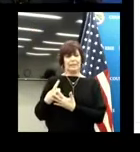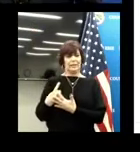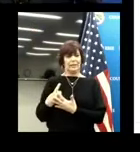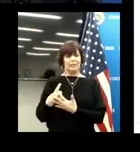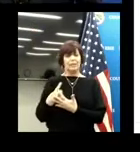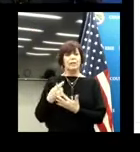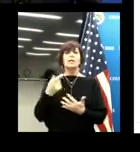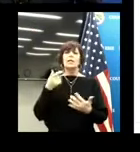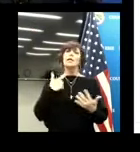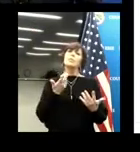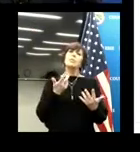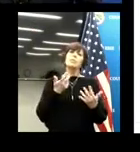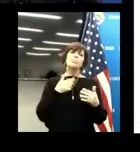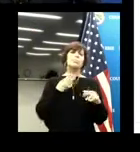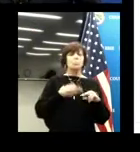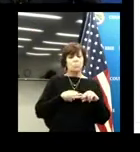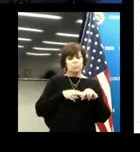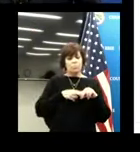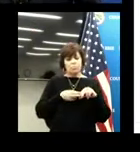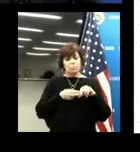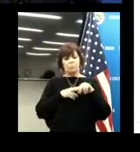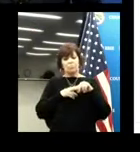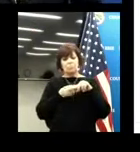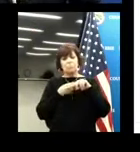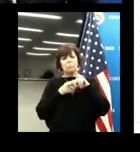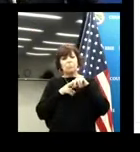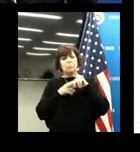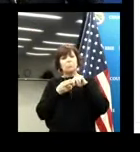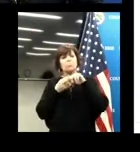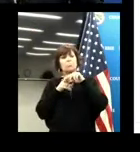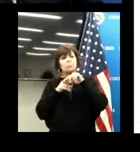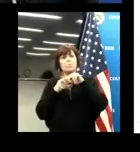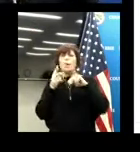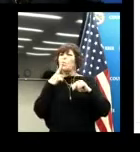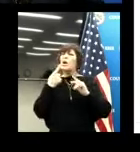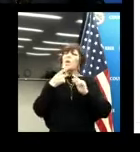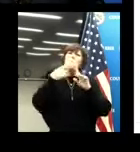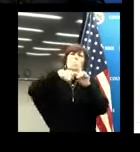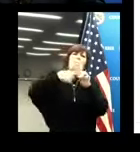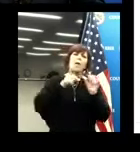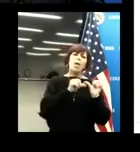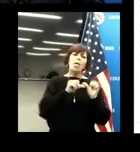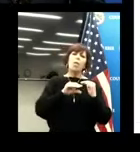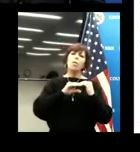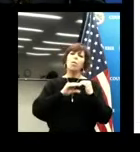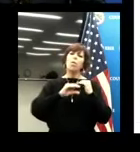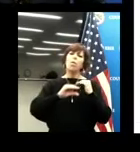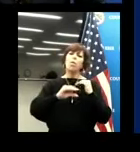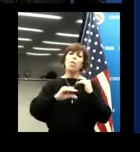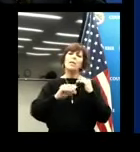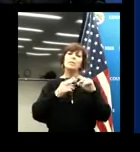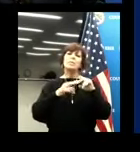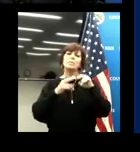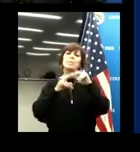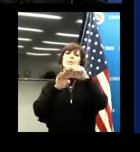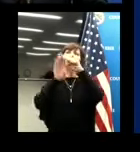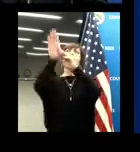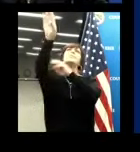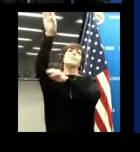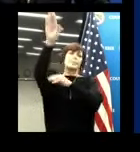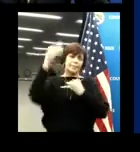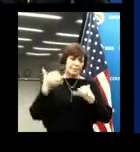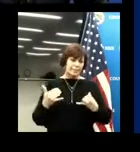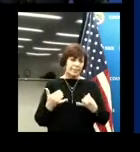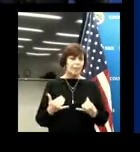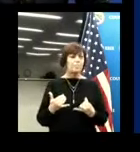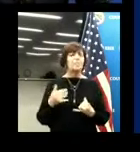we had a steady incline for literally 2 to 3 weeks after basically months of being fairly stable. The diagnostic test criteria, we